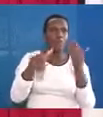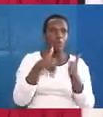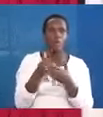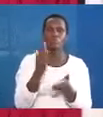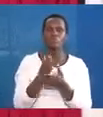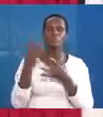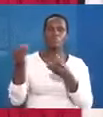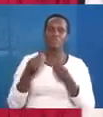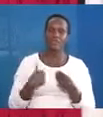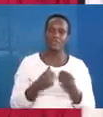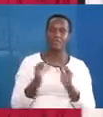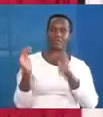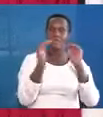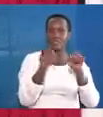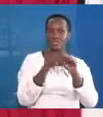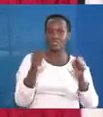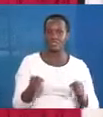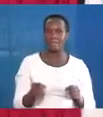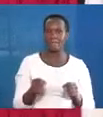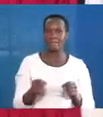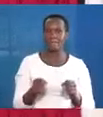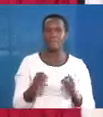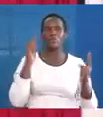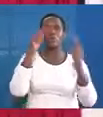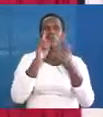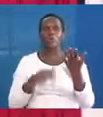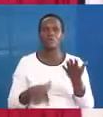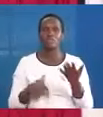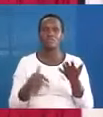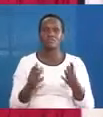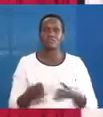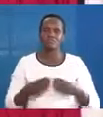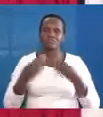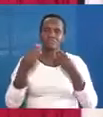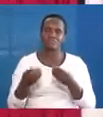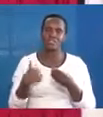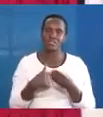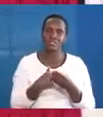system was to offer us this dynamic ability